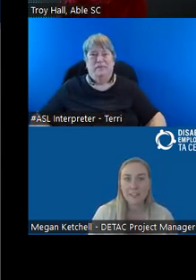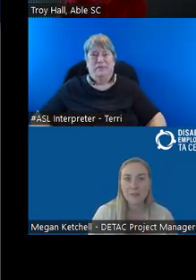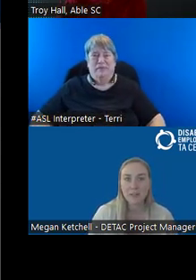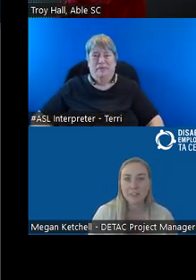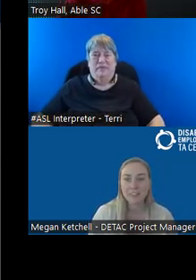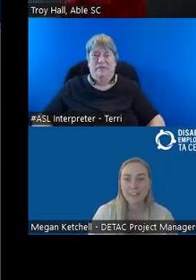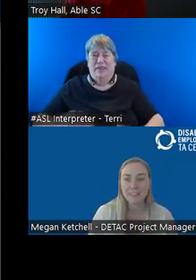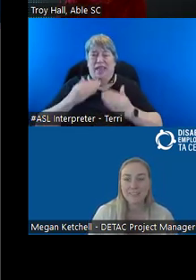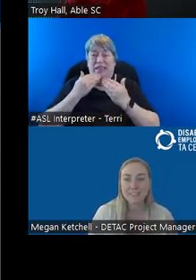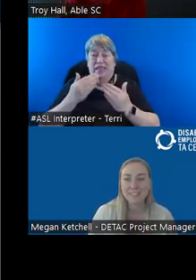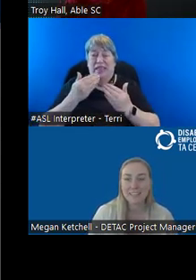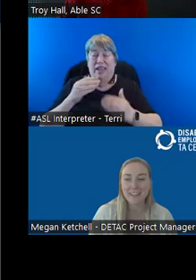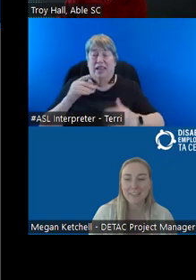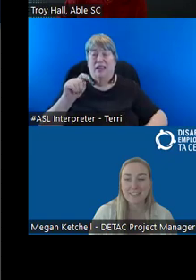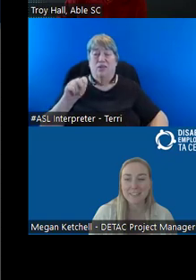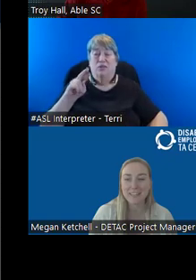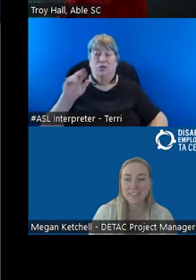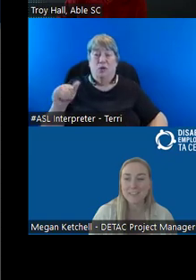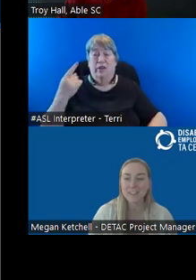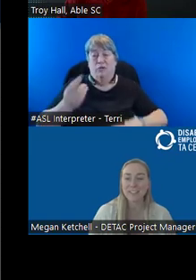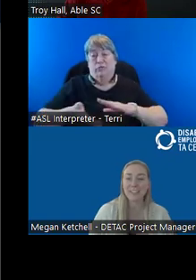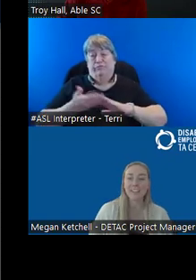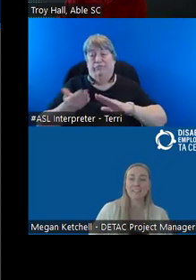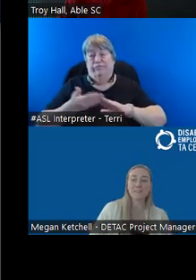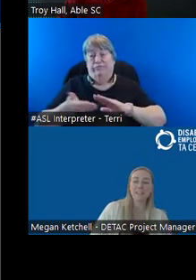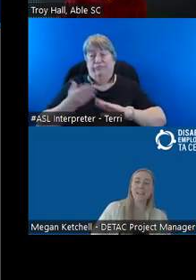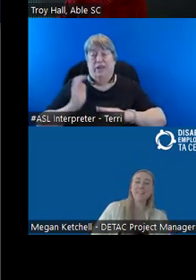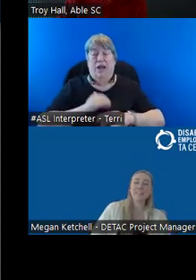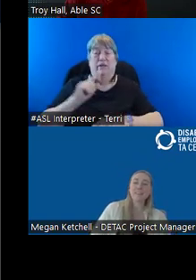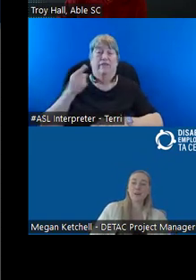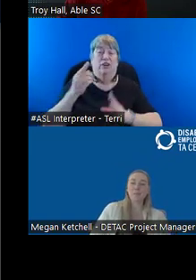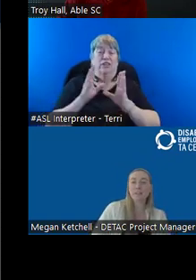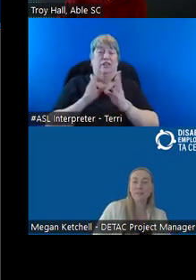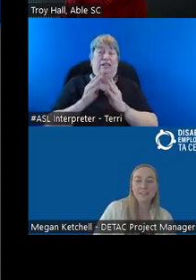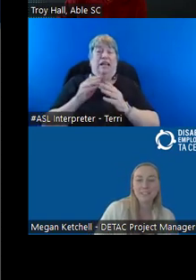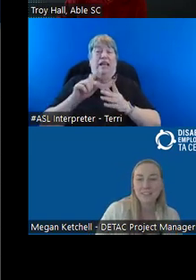And thank you, Troy, for facilitating our first session and kicking us off today.